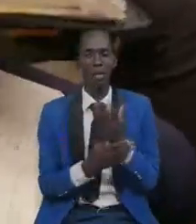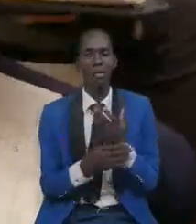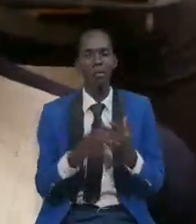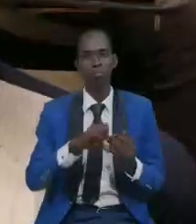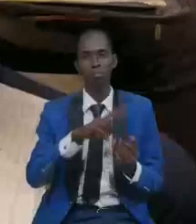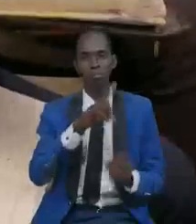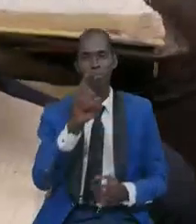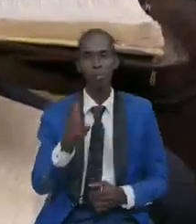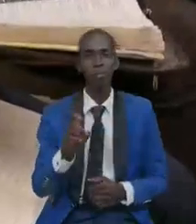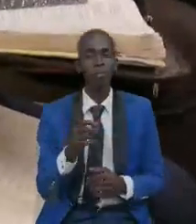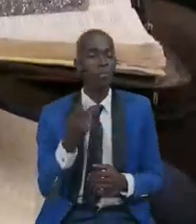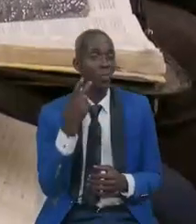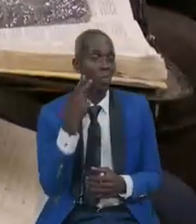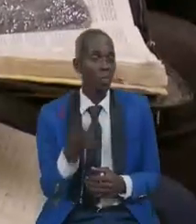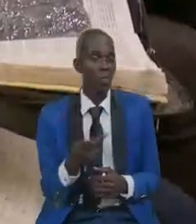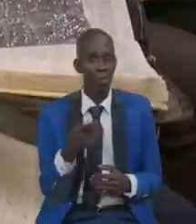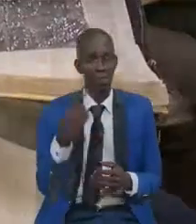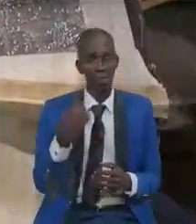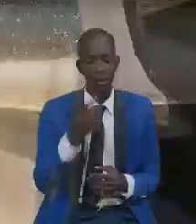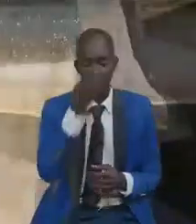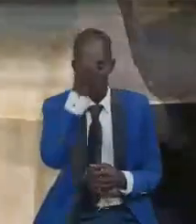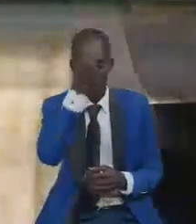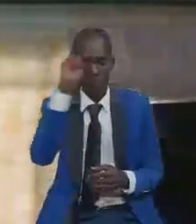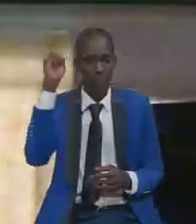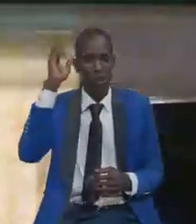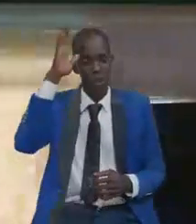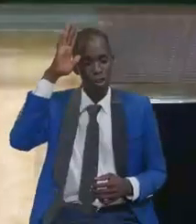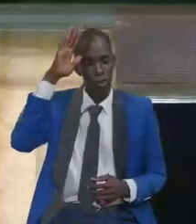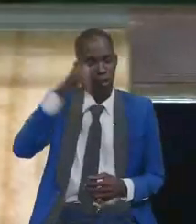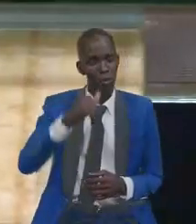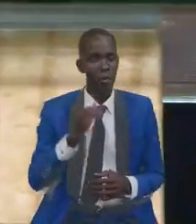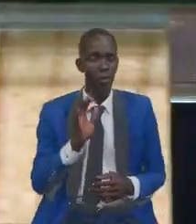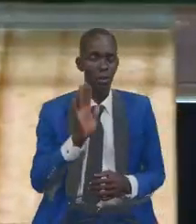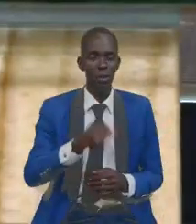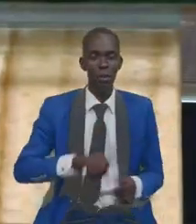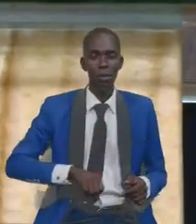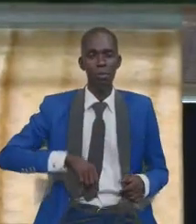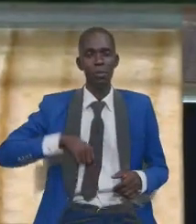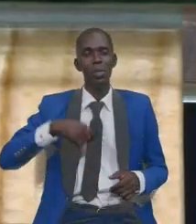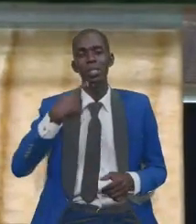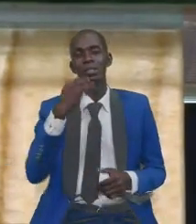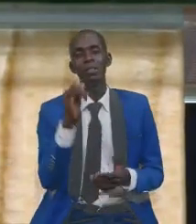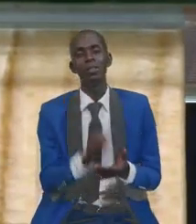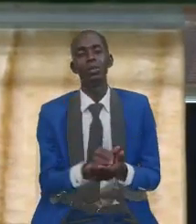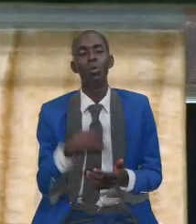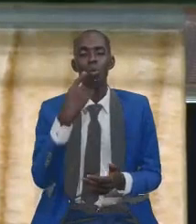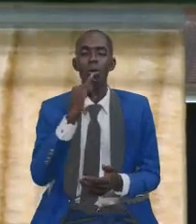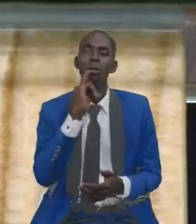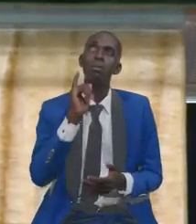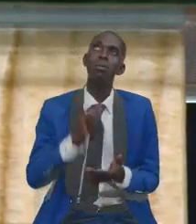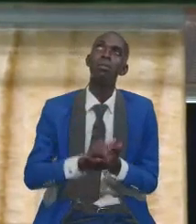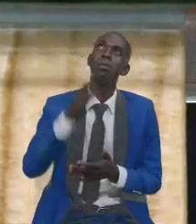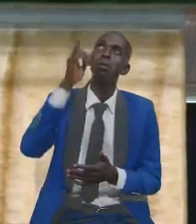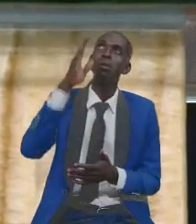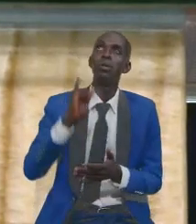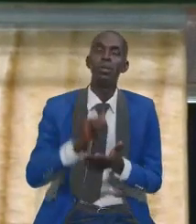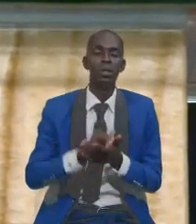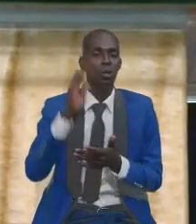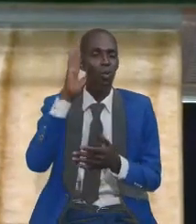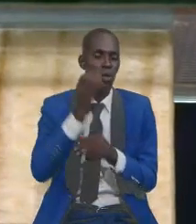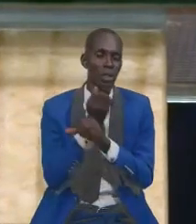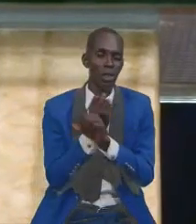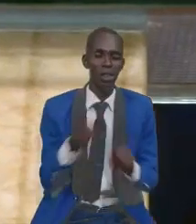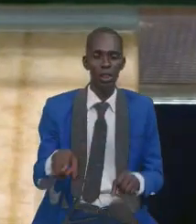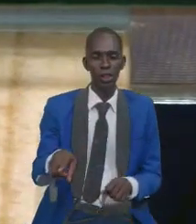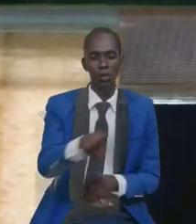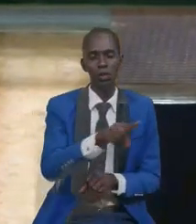You see his defiance. Do you see his pride saying, who is that God that will deliver you out